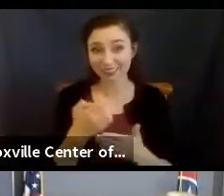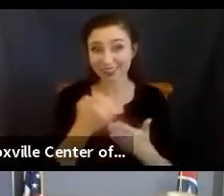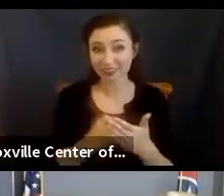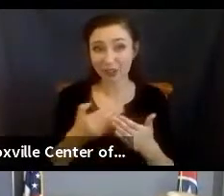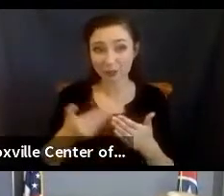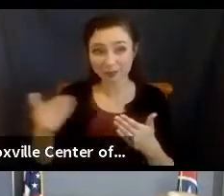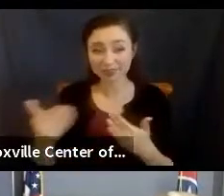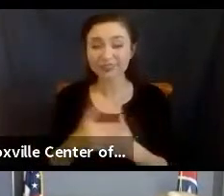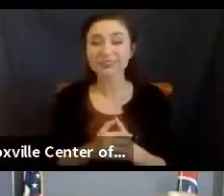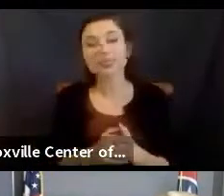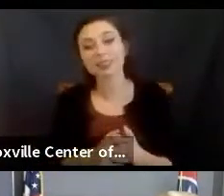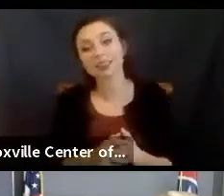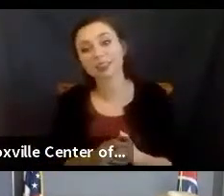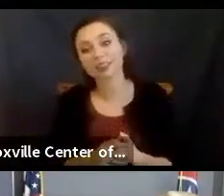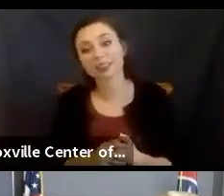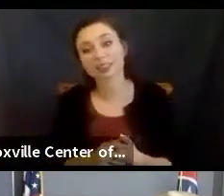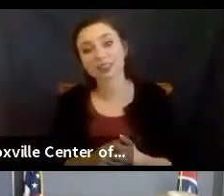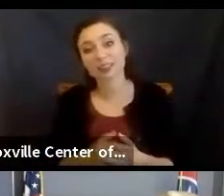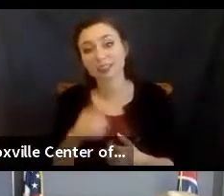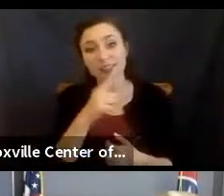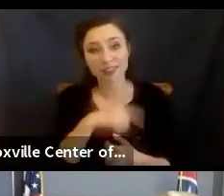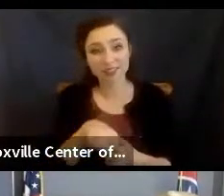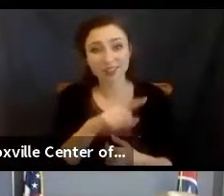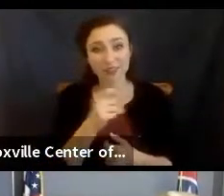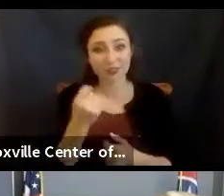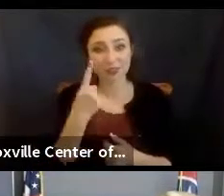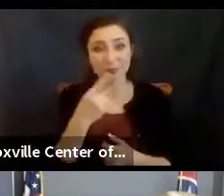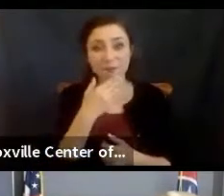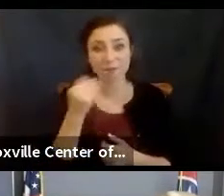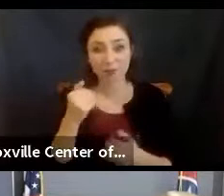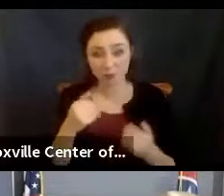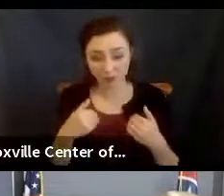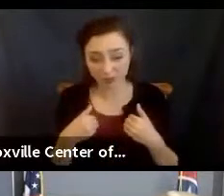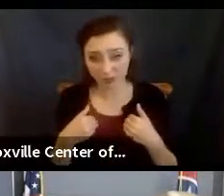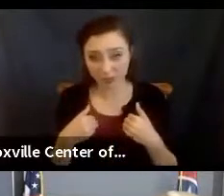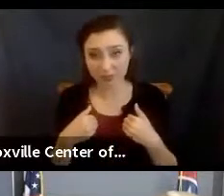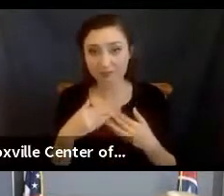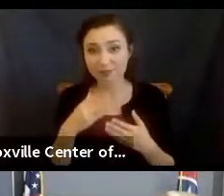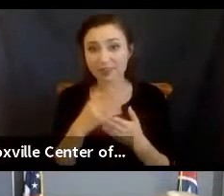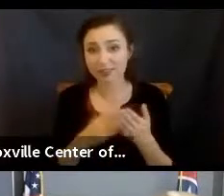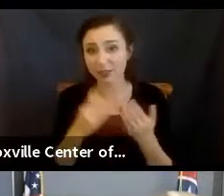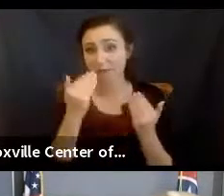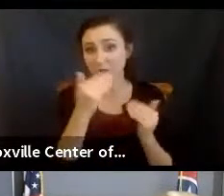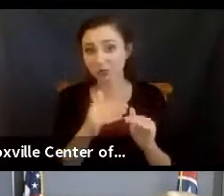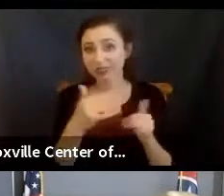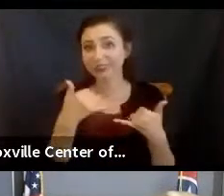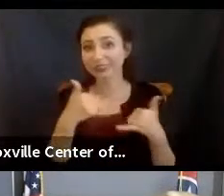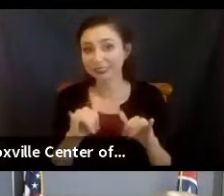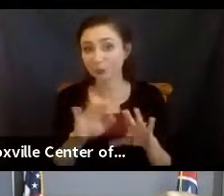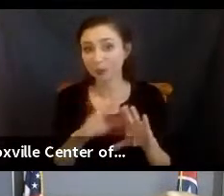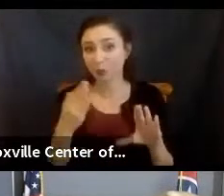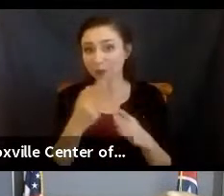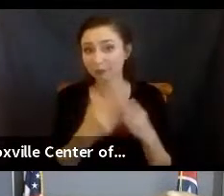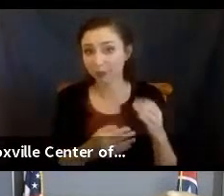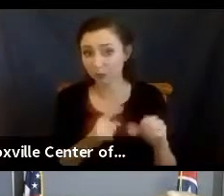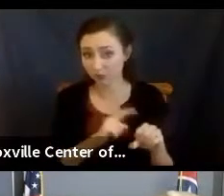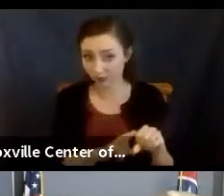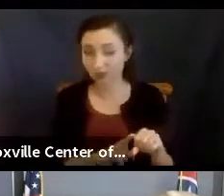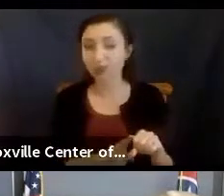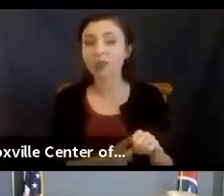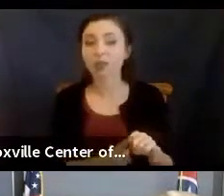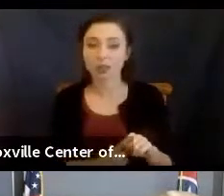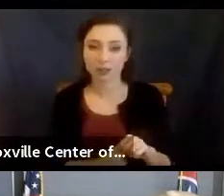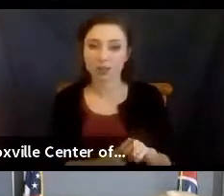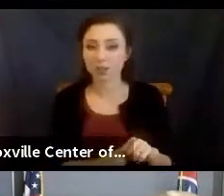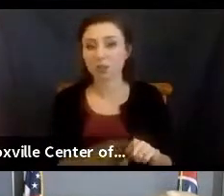So their take was that it's better to have some restrictions and be able to stay open, even if for